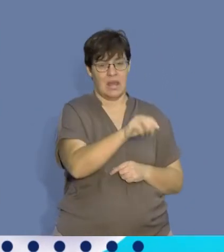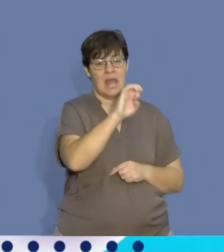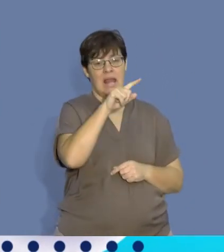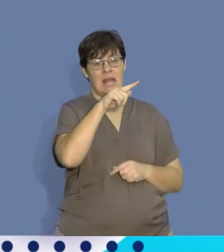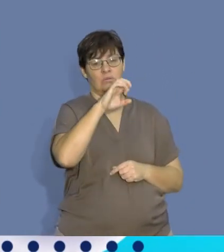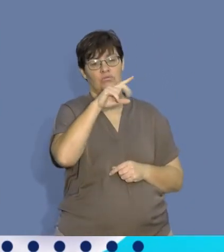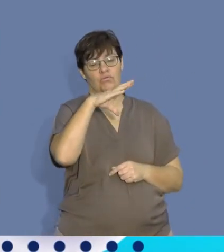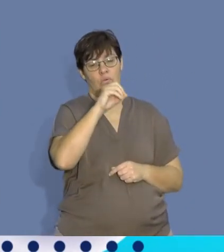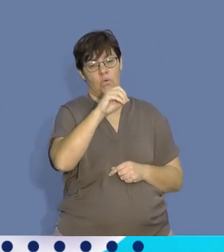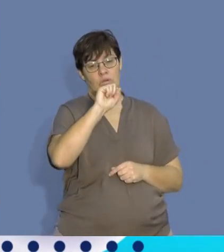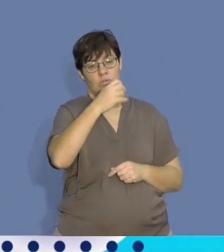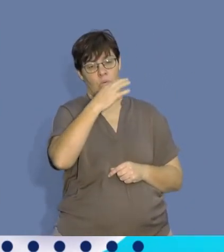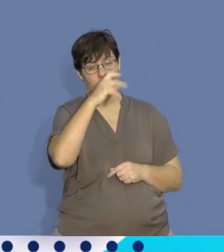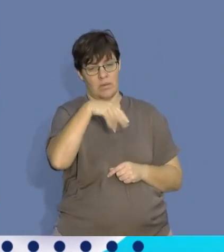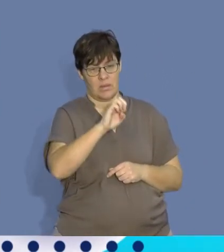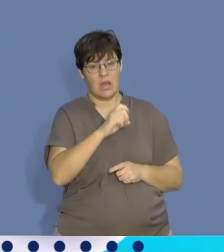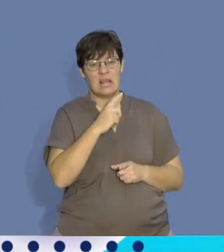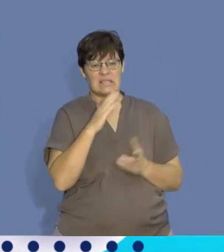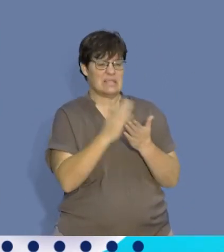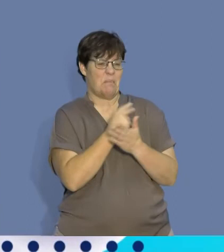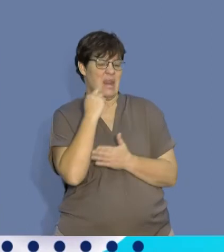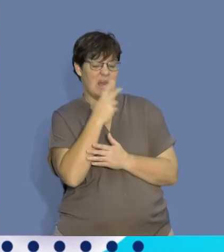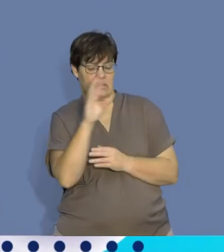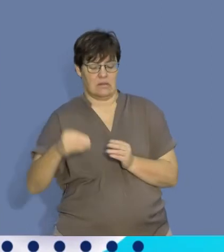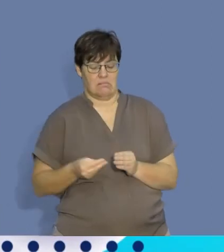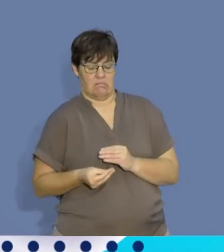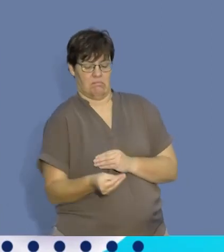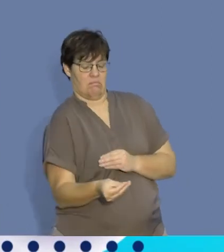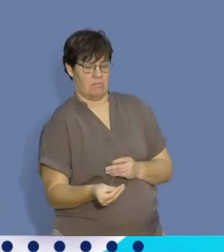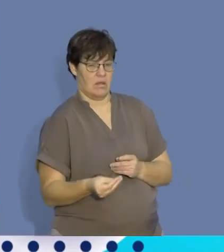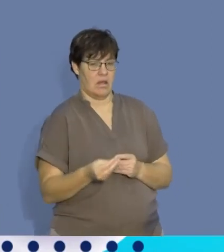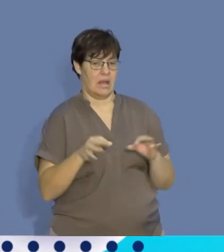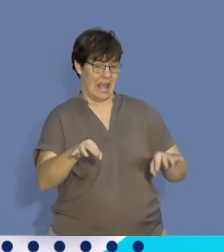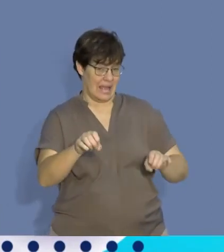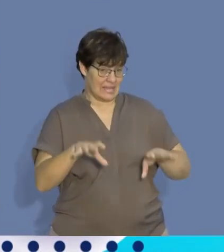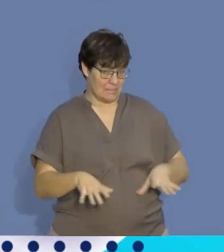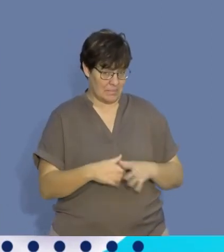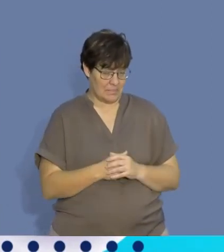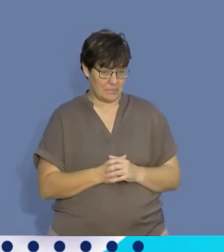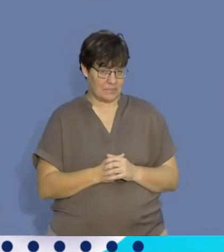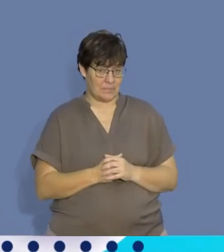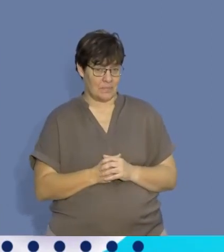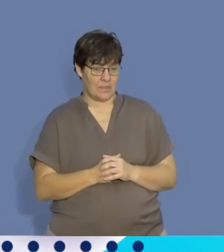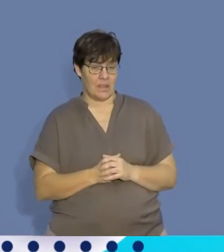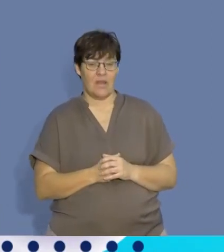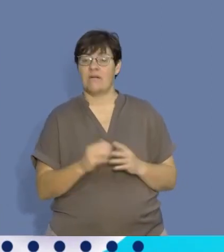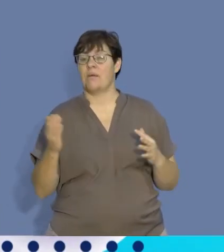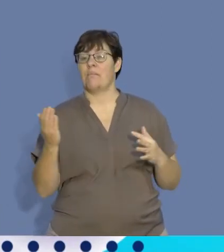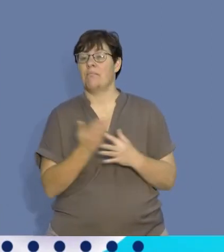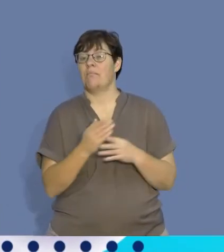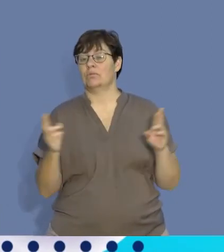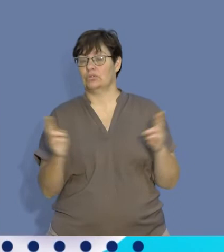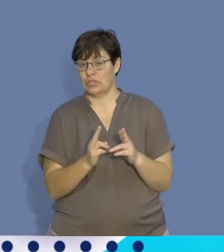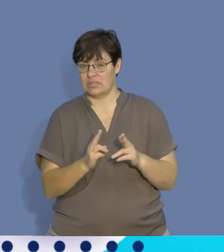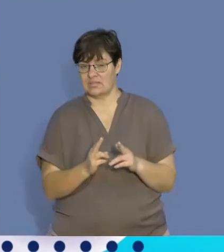those nice ones which they sort of wiggle into a paper, okay? We're going to take a short break, and then